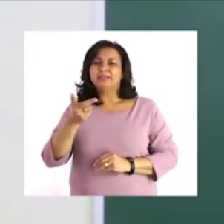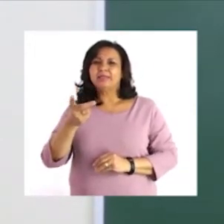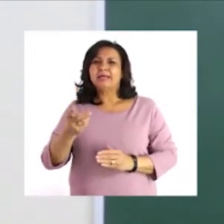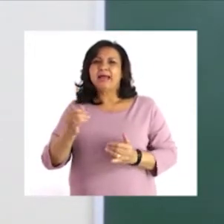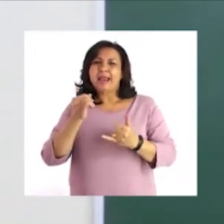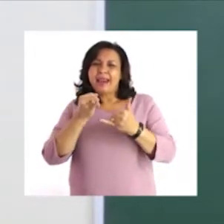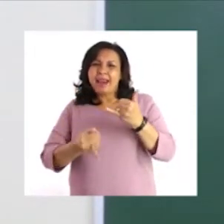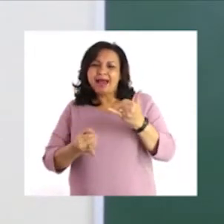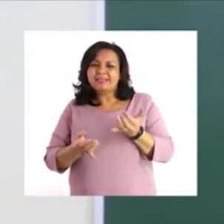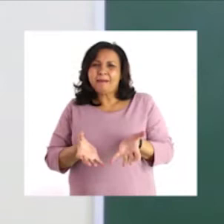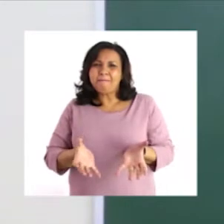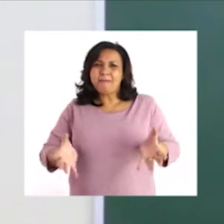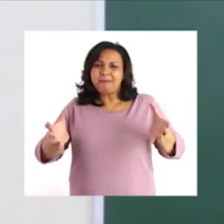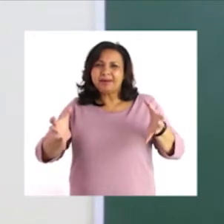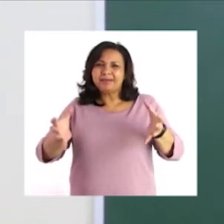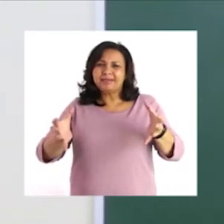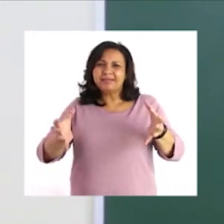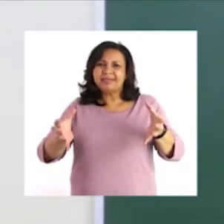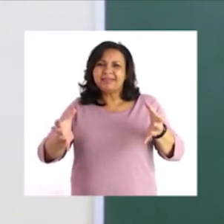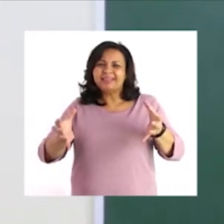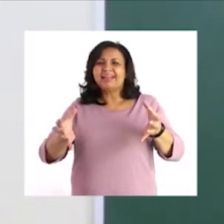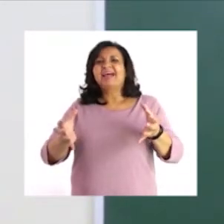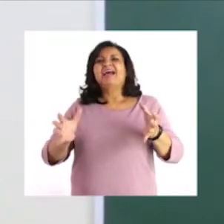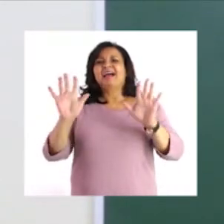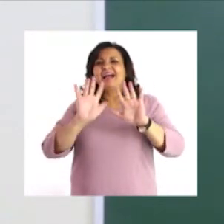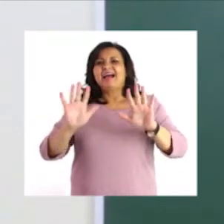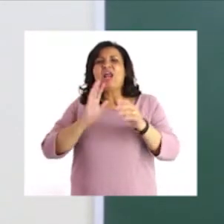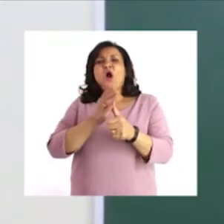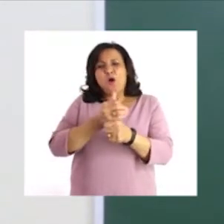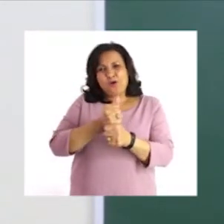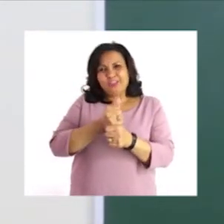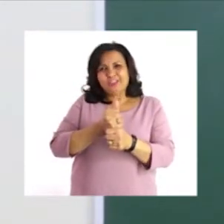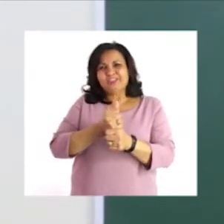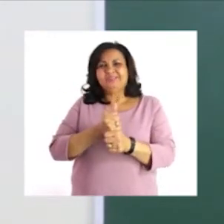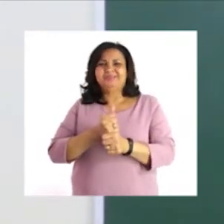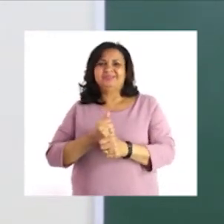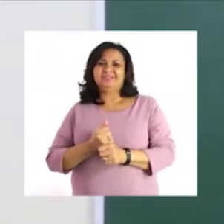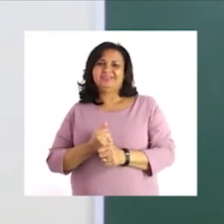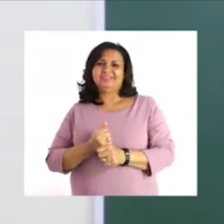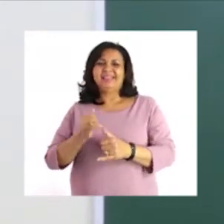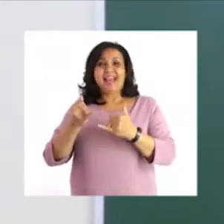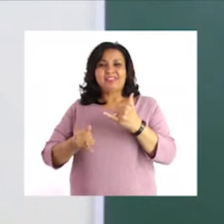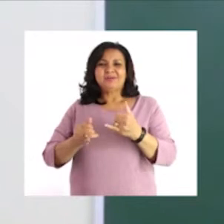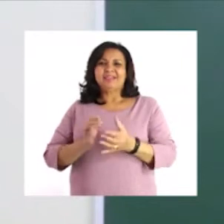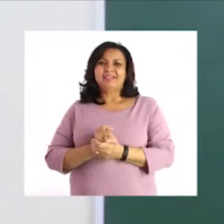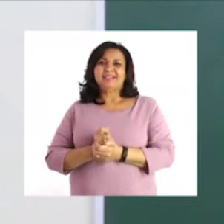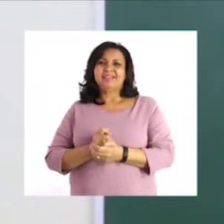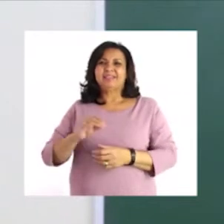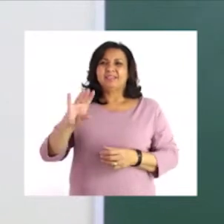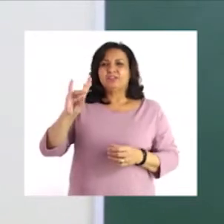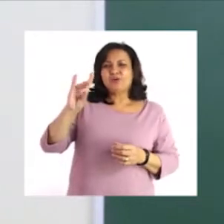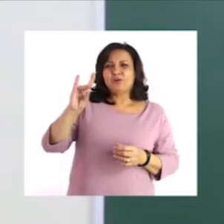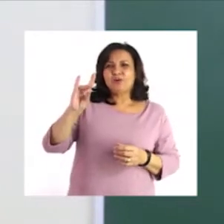pumpkin. Color the last pumpkin orange. Well done, friend. And let's color the last dog brown.